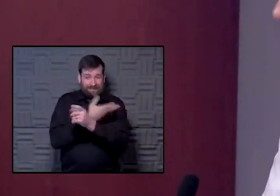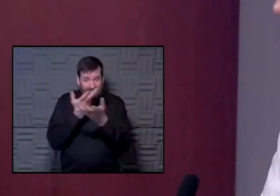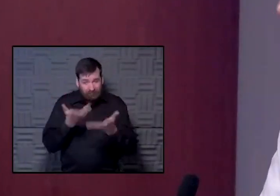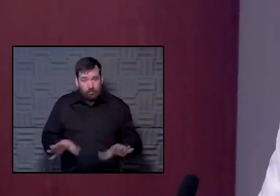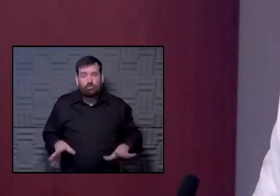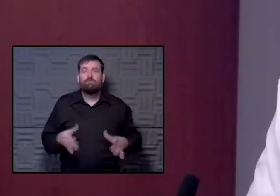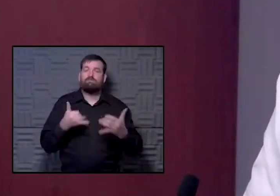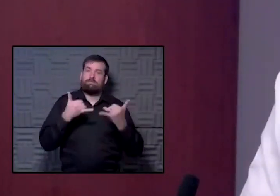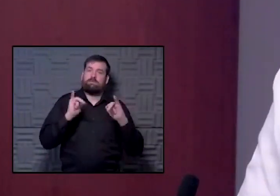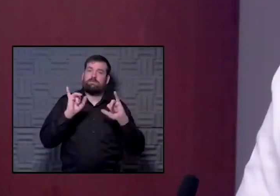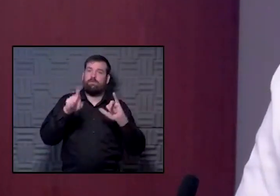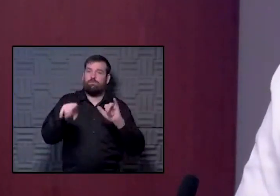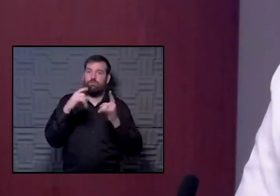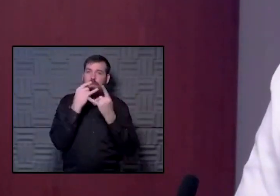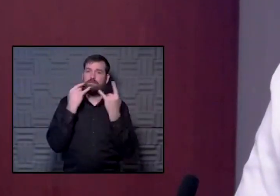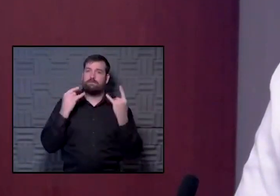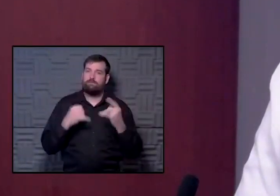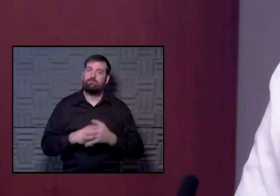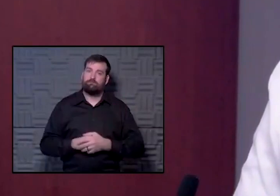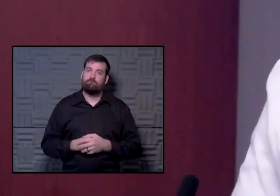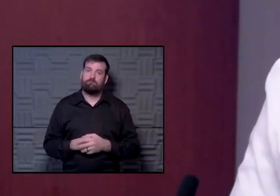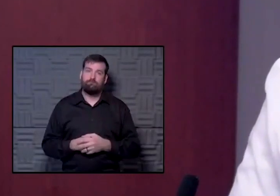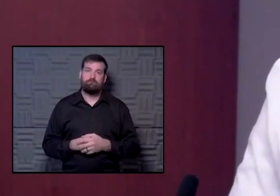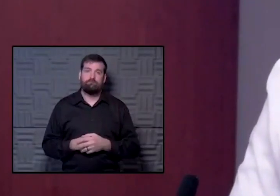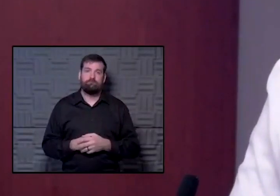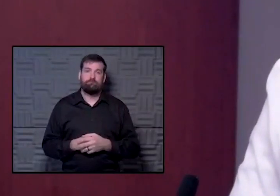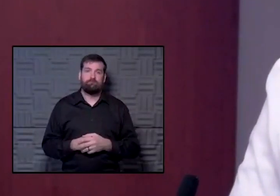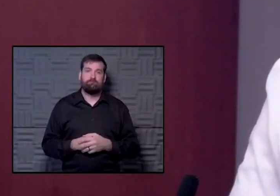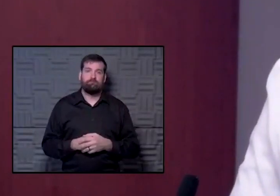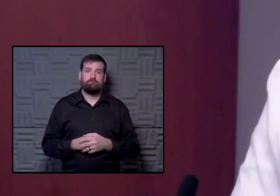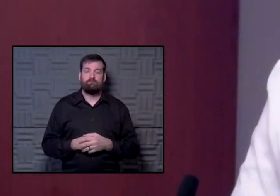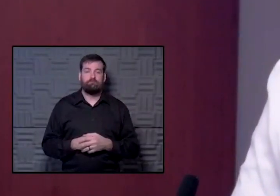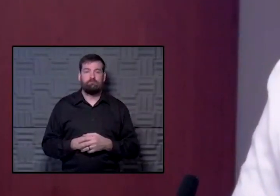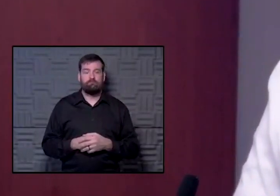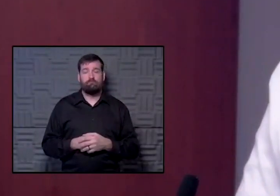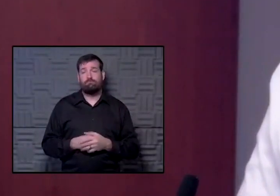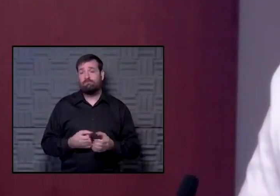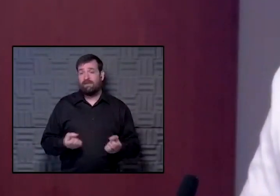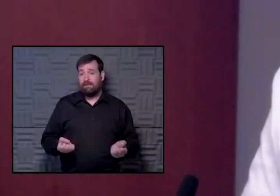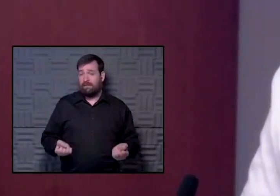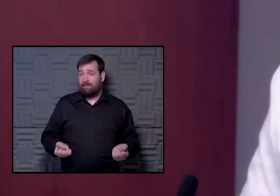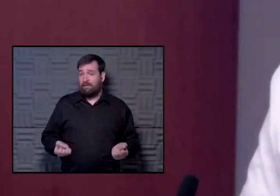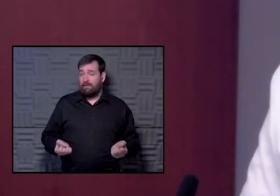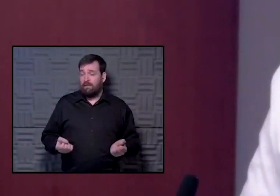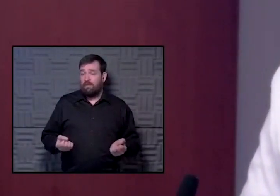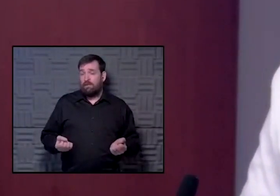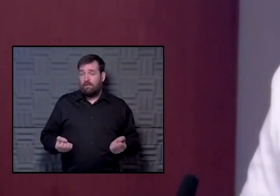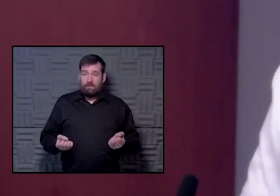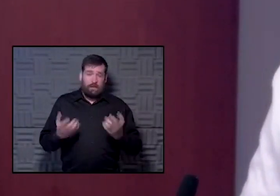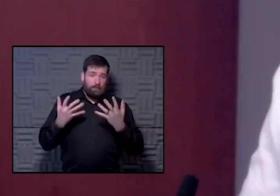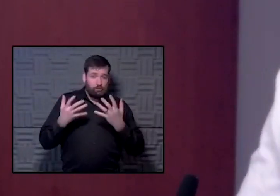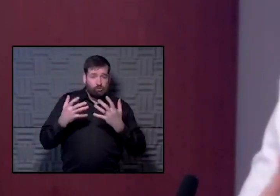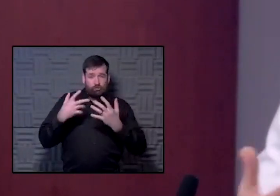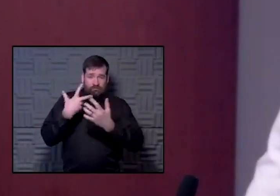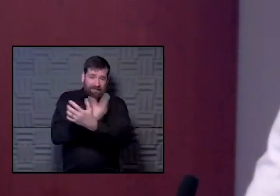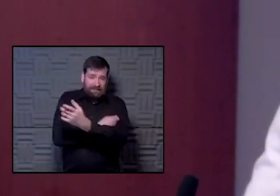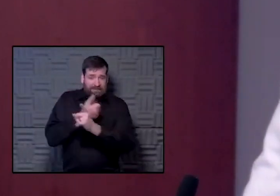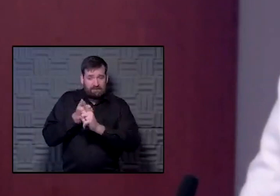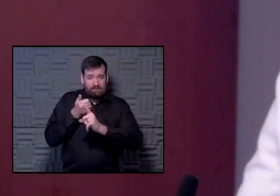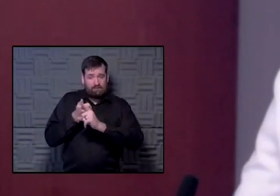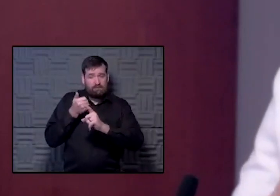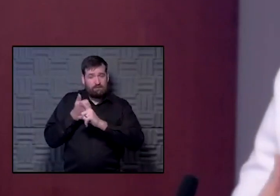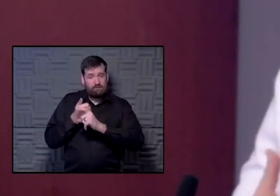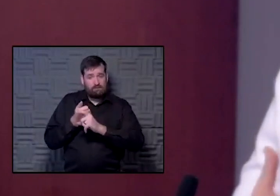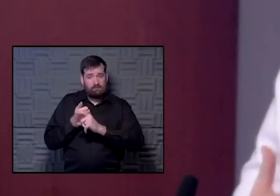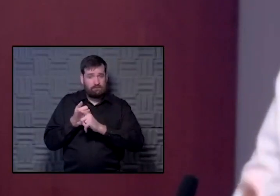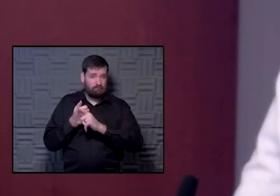got a mask, and because we are not sure how much it's going to the vaccine is actually going to allow